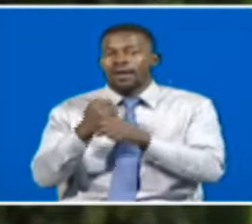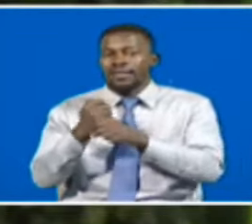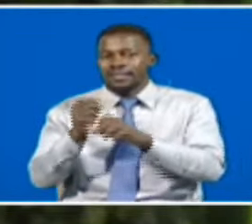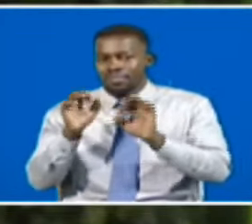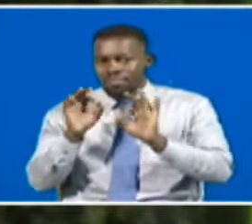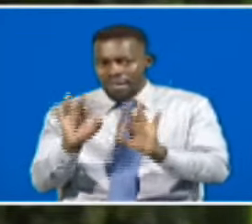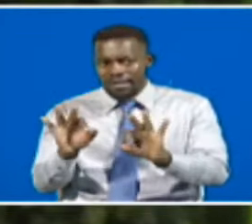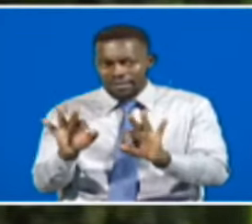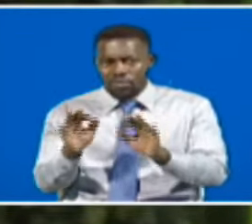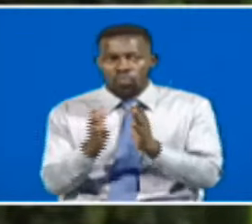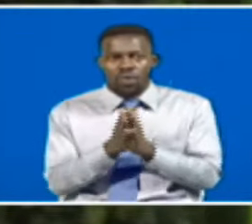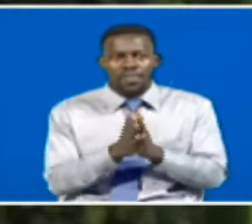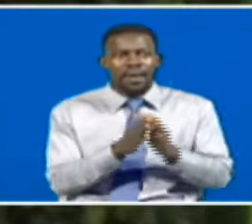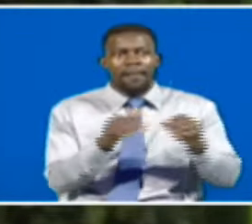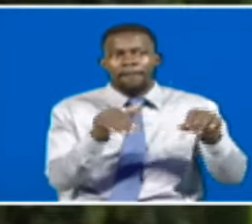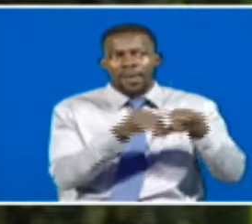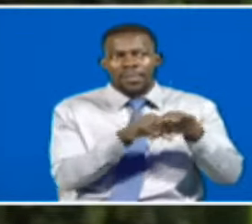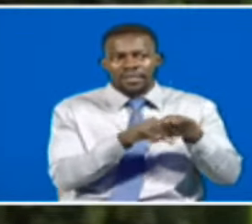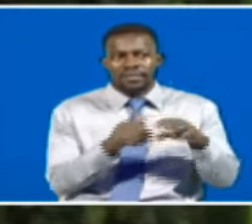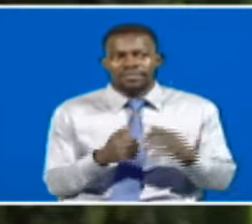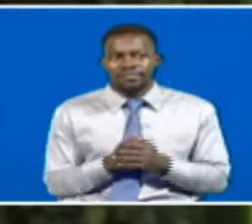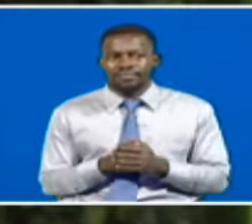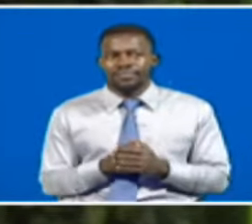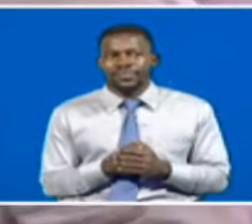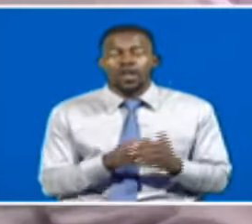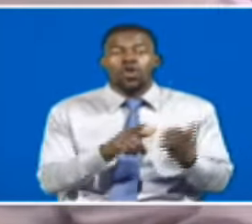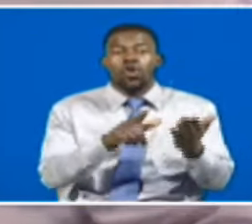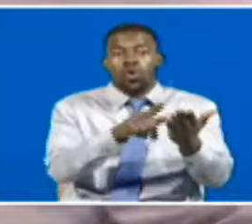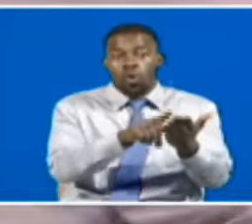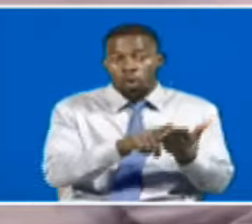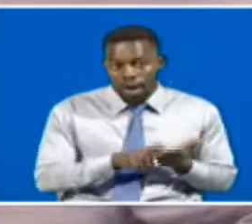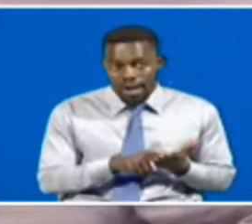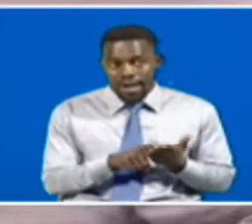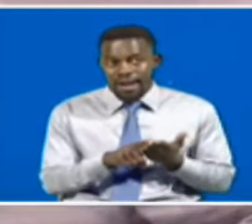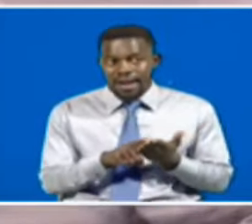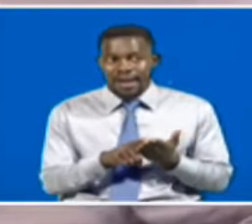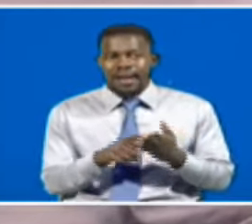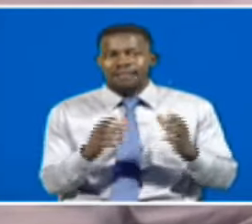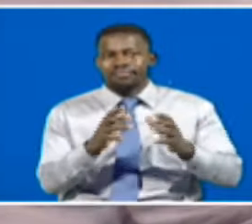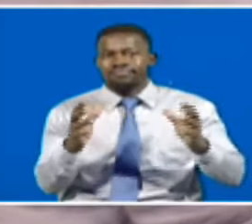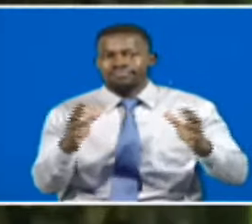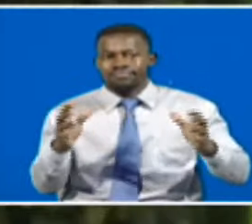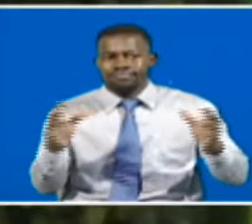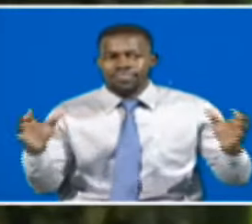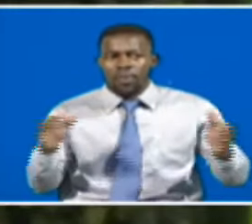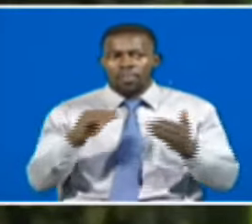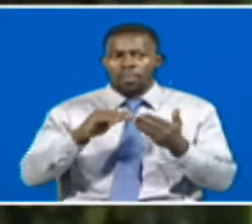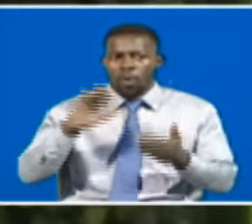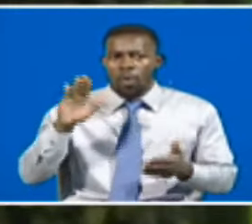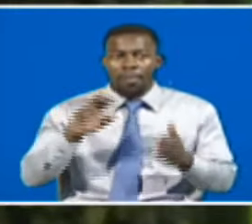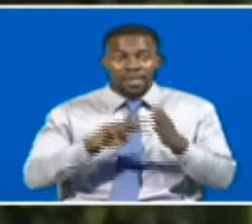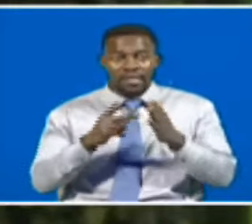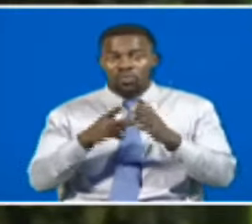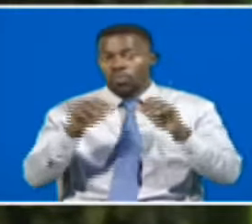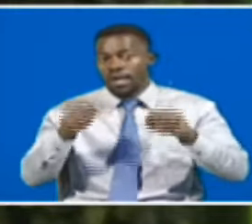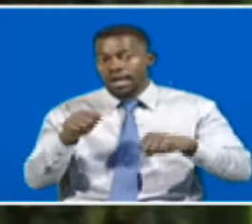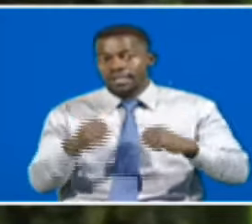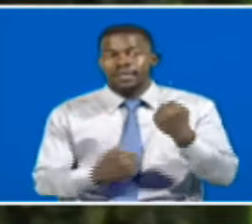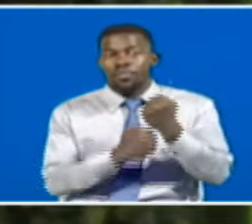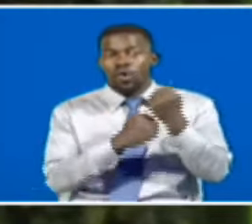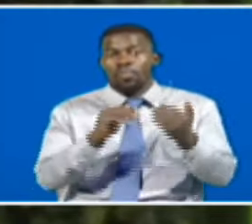members. Our loan portfolio has expanded, enabling us to support more members in